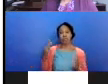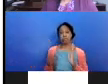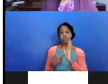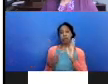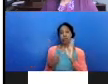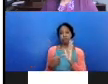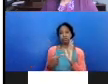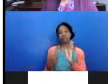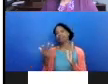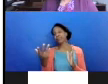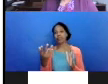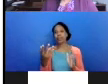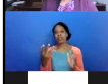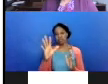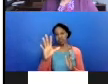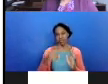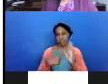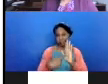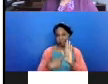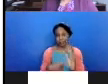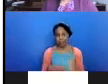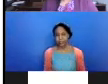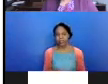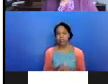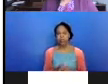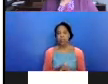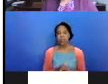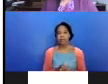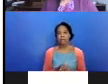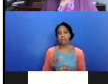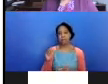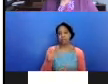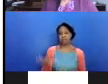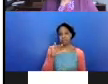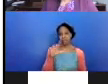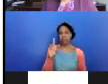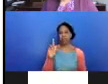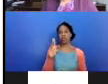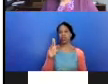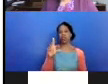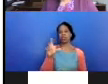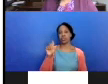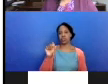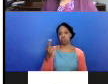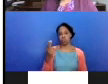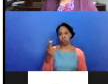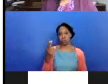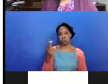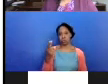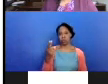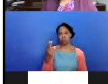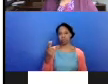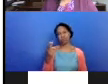for example, that we really from Duluth, we had this important story about men wanting power and control